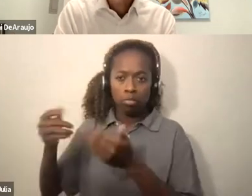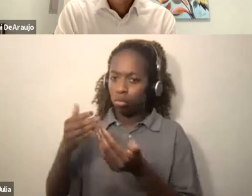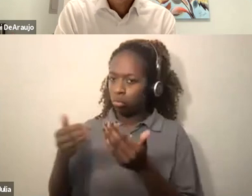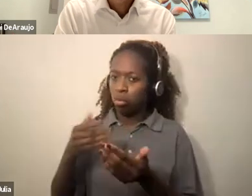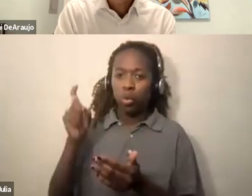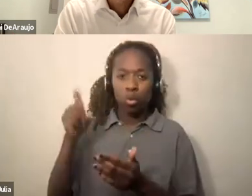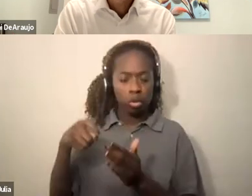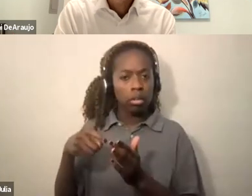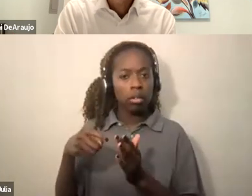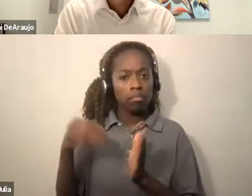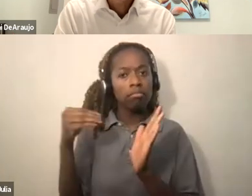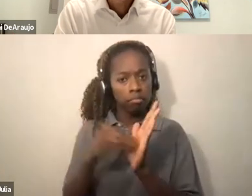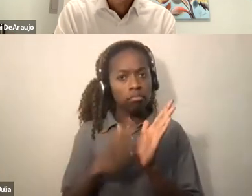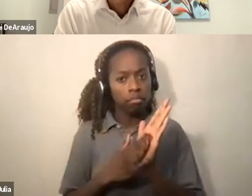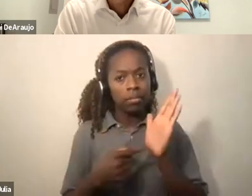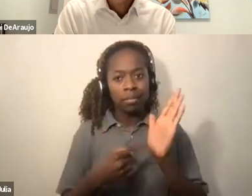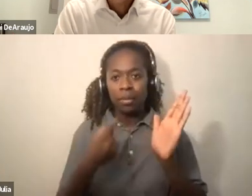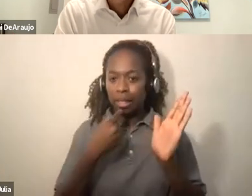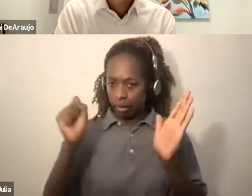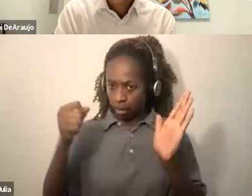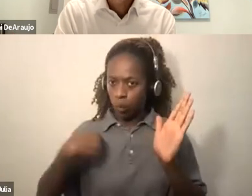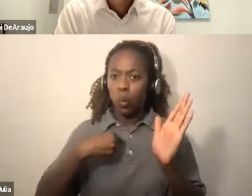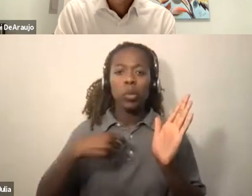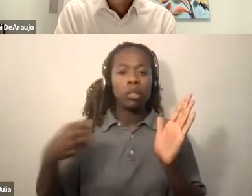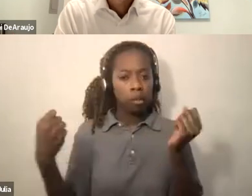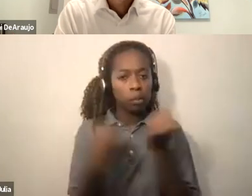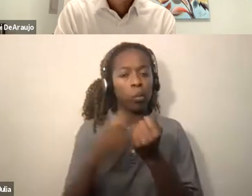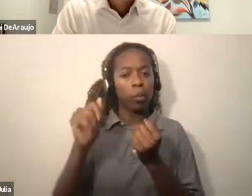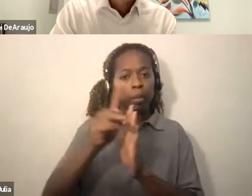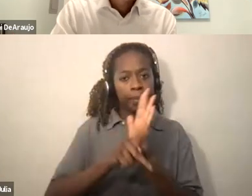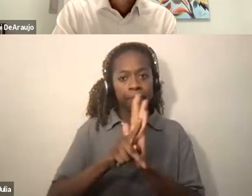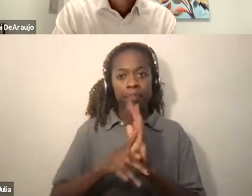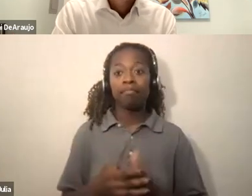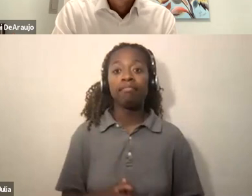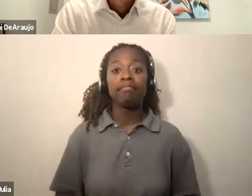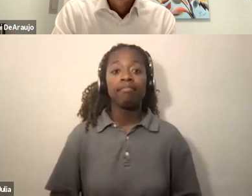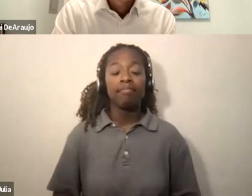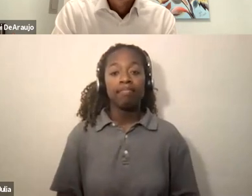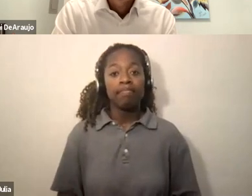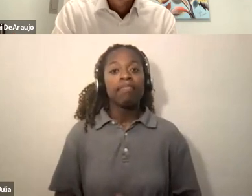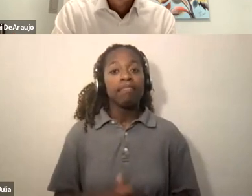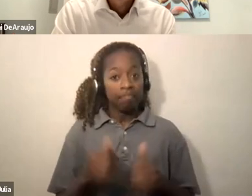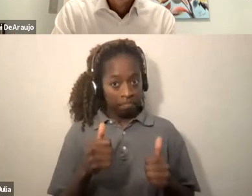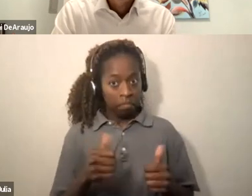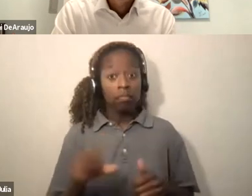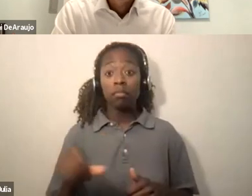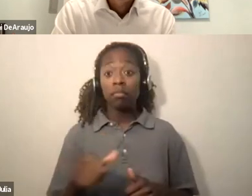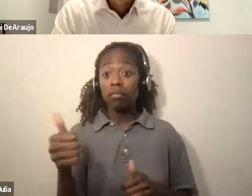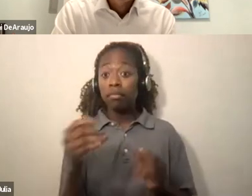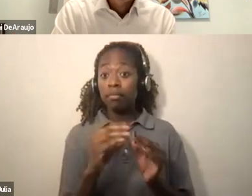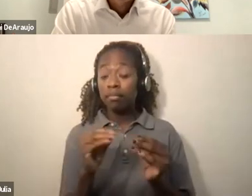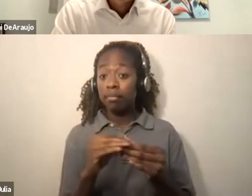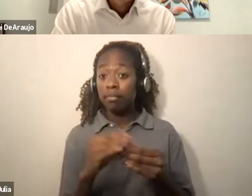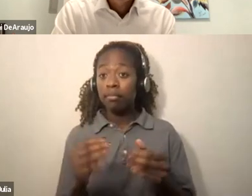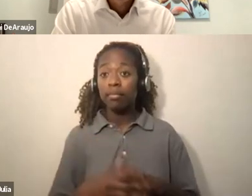important to go on record and support these policies thank you anyone else